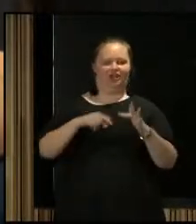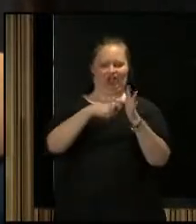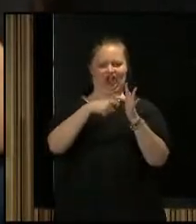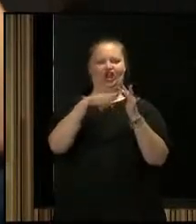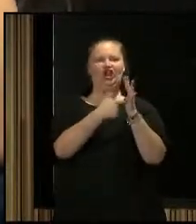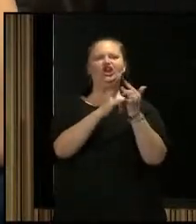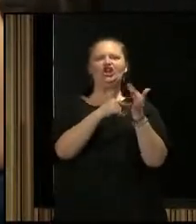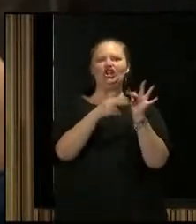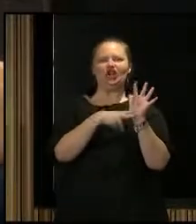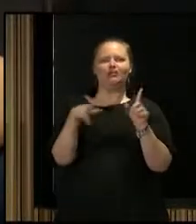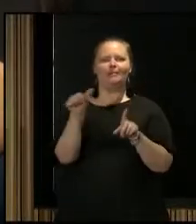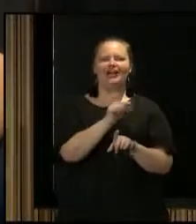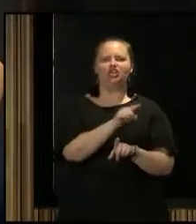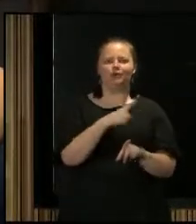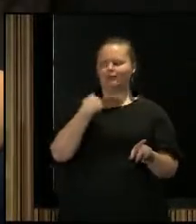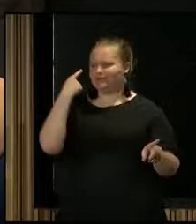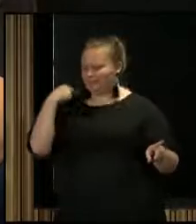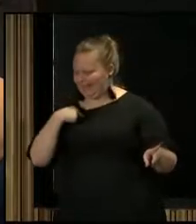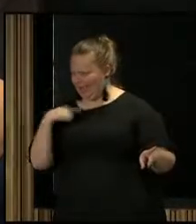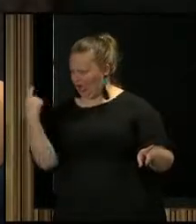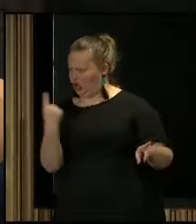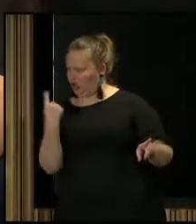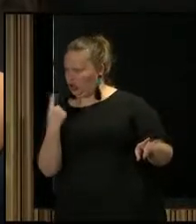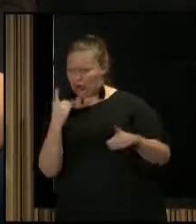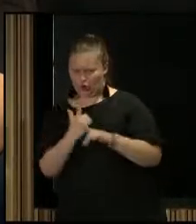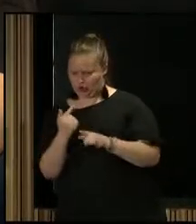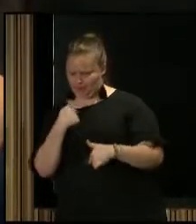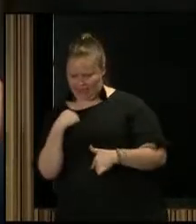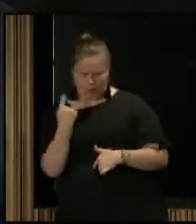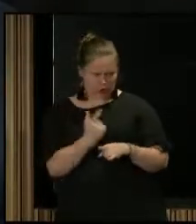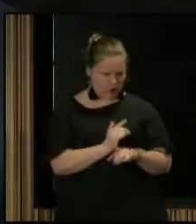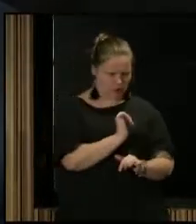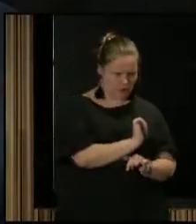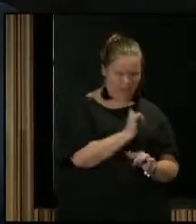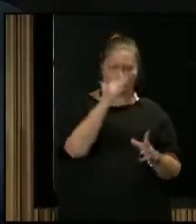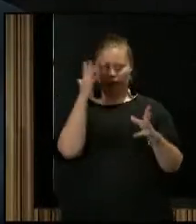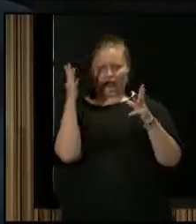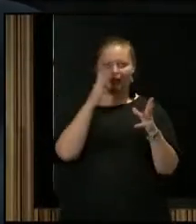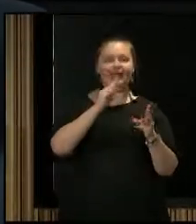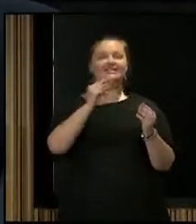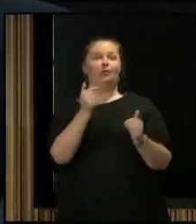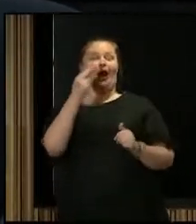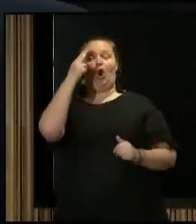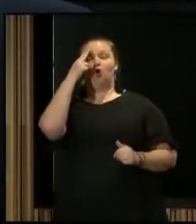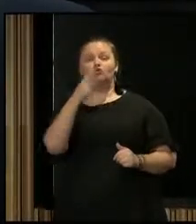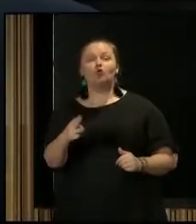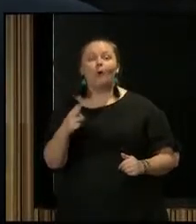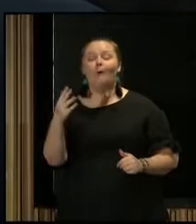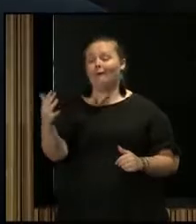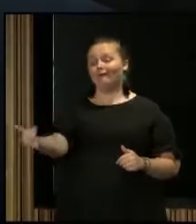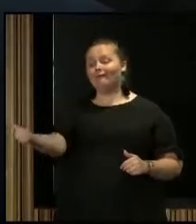me. And then I forgot who had spoken to Astrid. Who's spoken to Kirsten? And then someone called Kirsten. I bought a burner